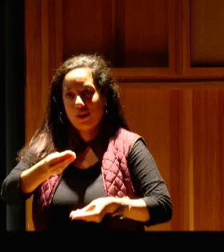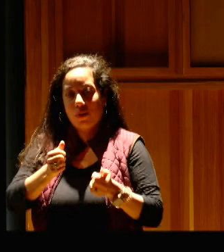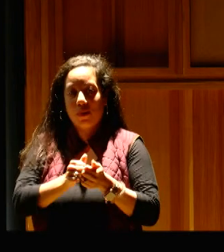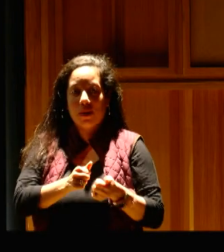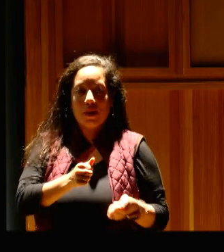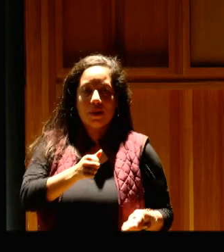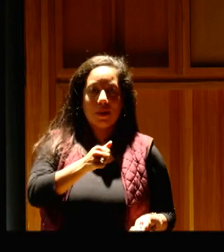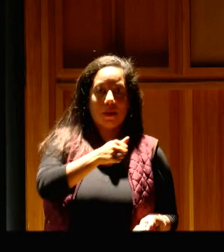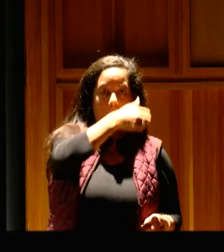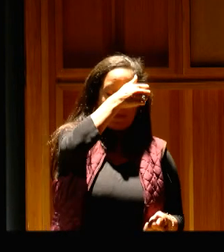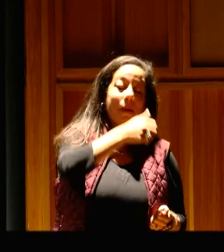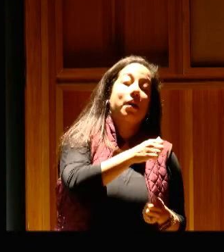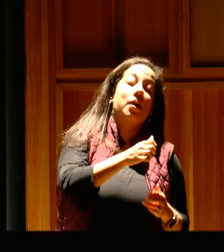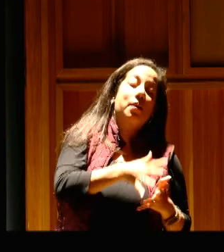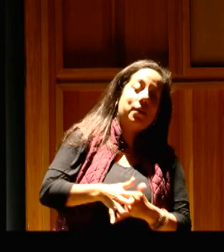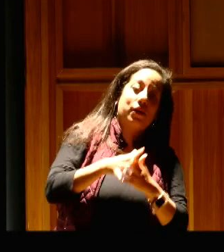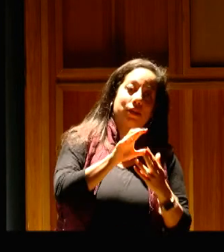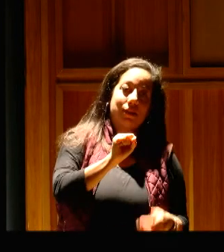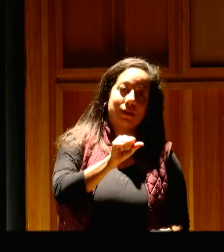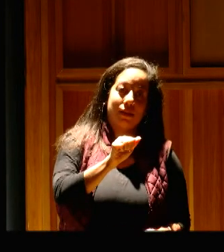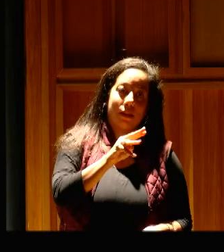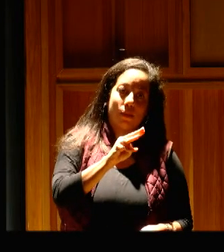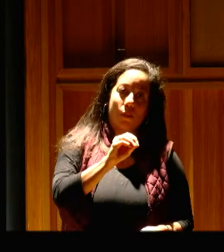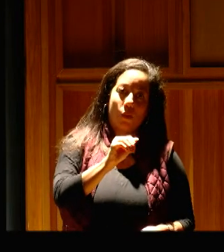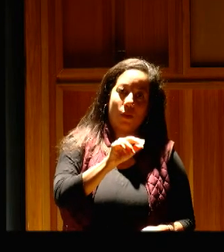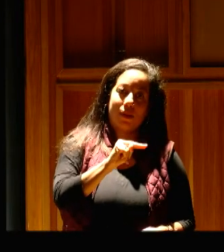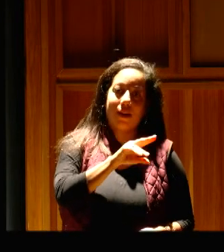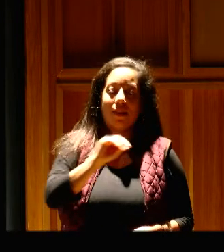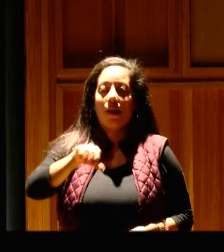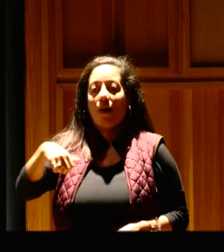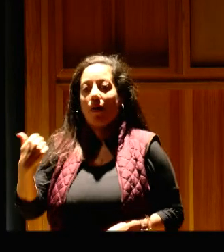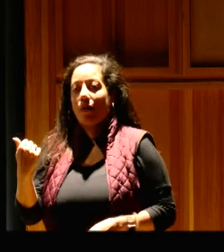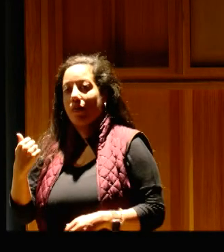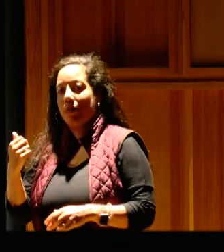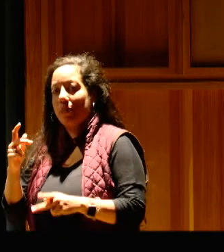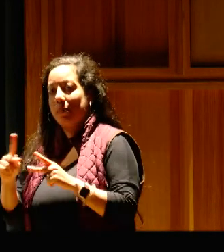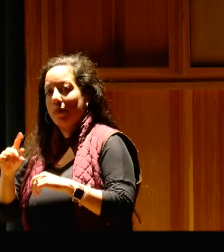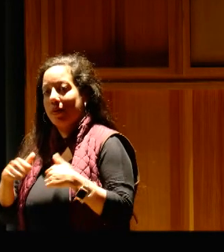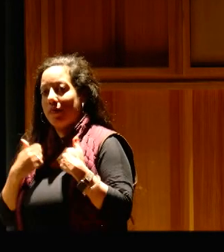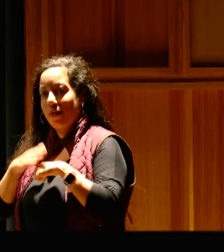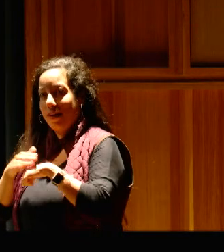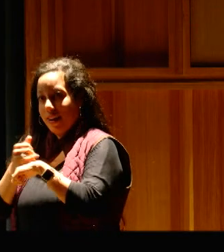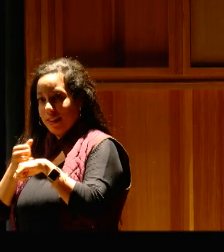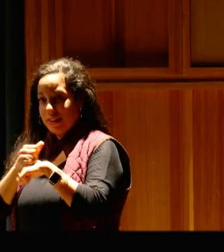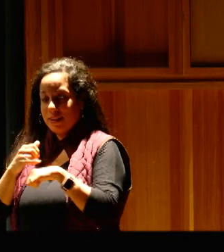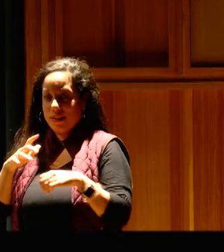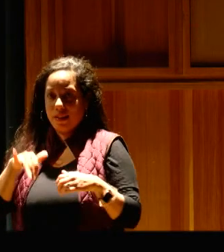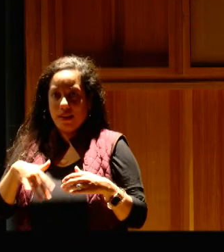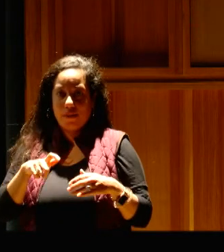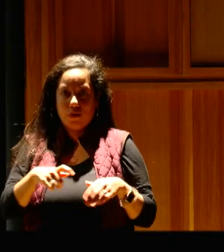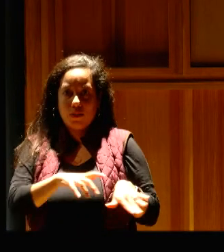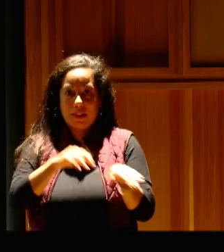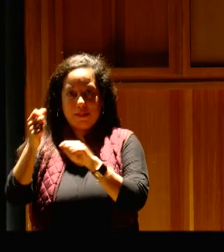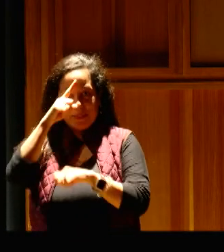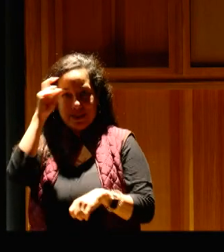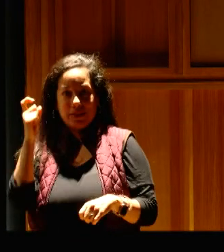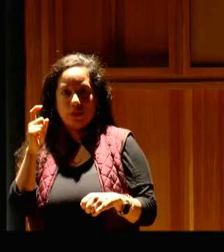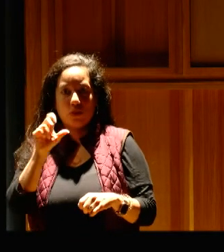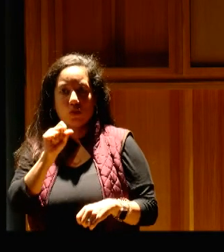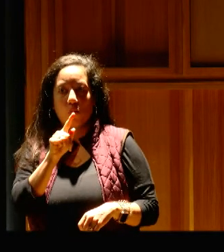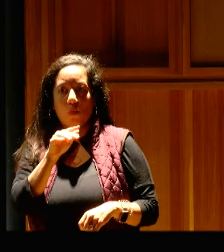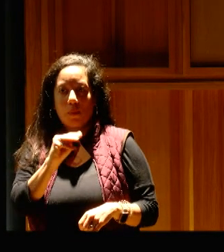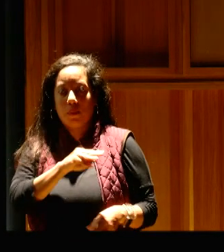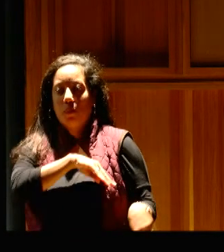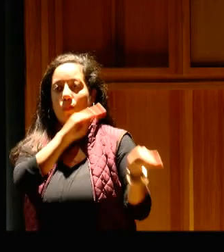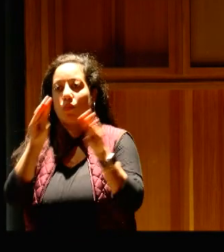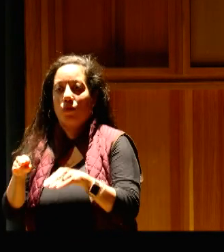American Samoans and other islanders across the South Pacific who have been displaced by storms and have come to the island.